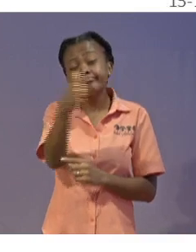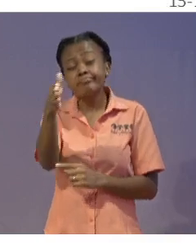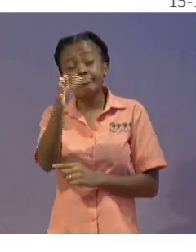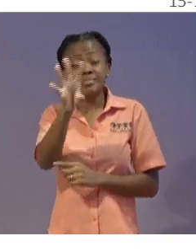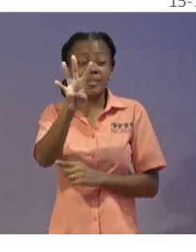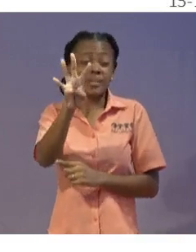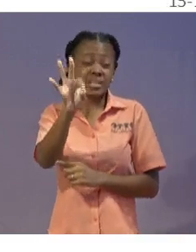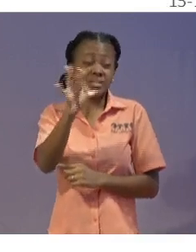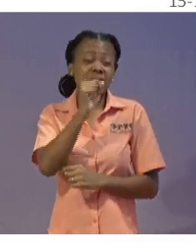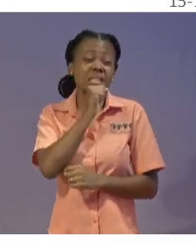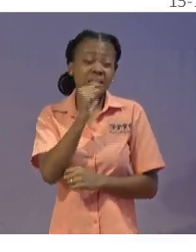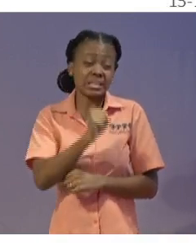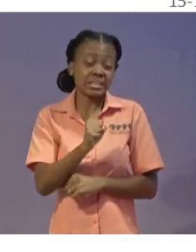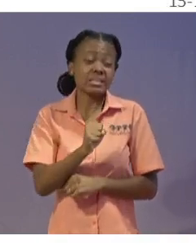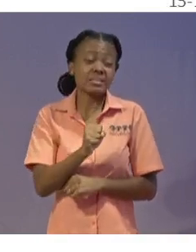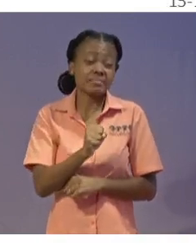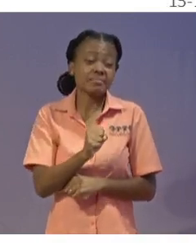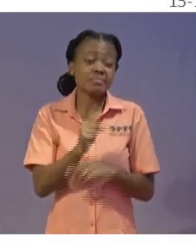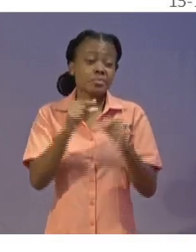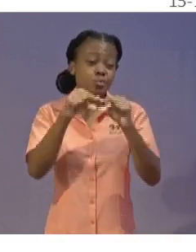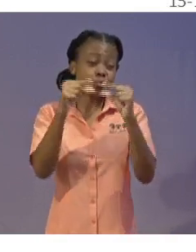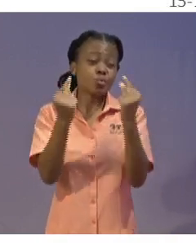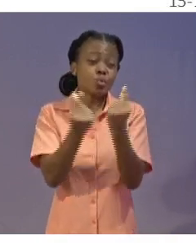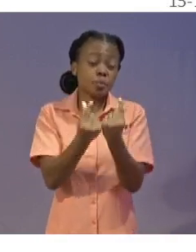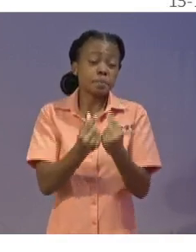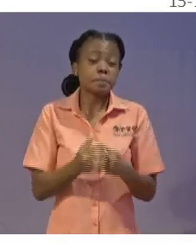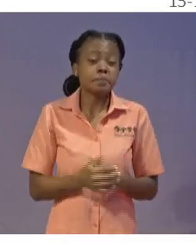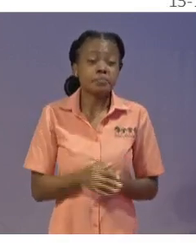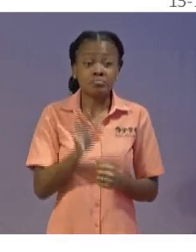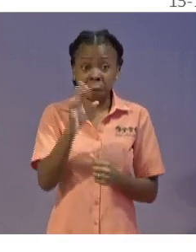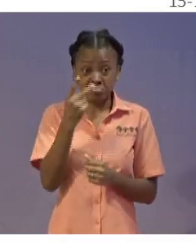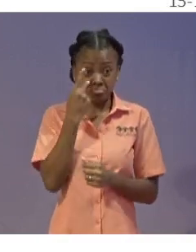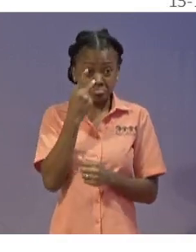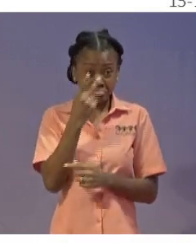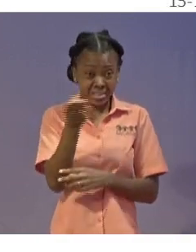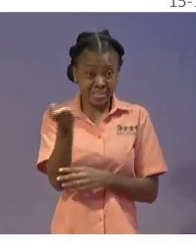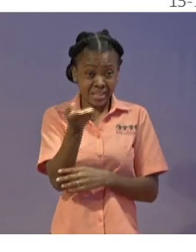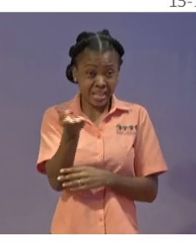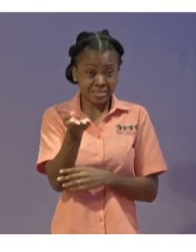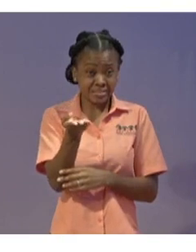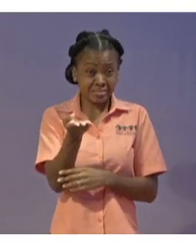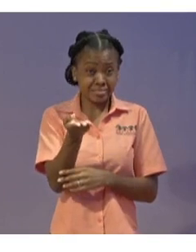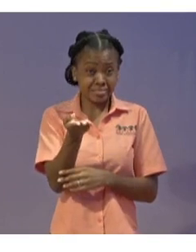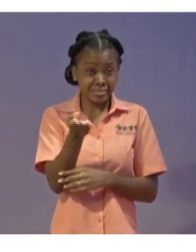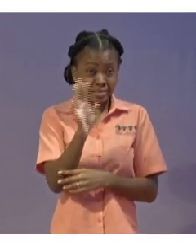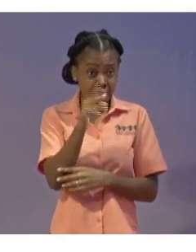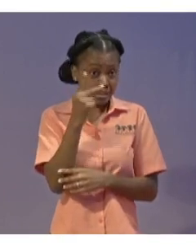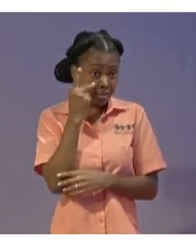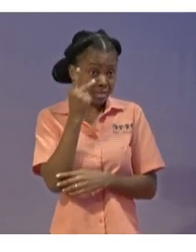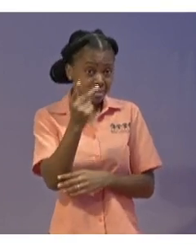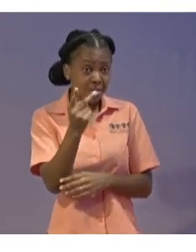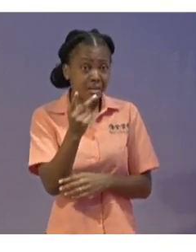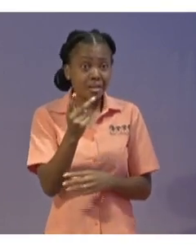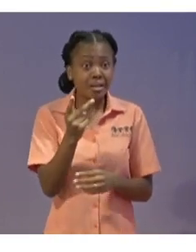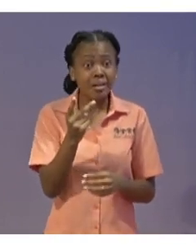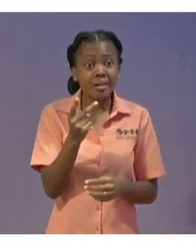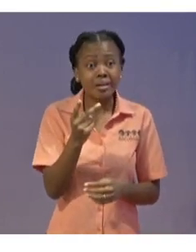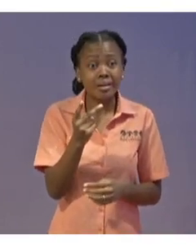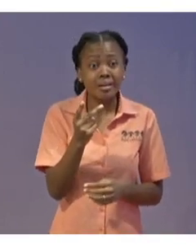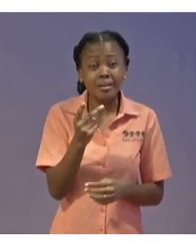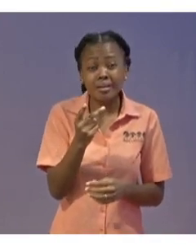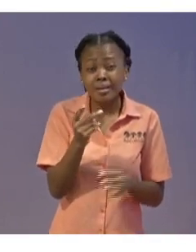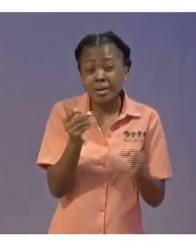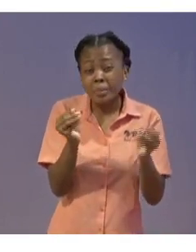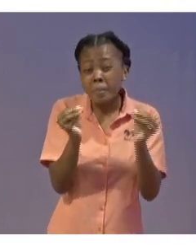if we compare that to the pattern for the fatalities, next slide, we see that with the fatalities, the majority of those individuals